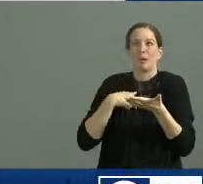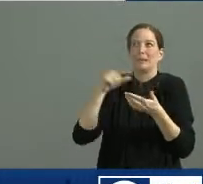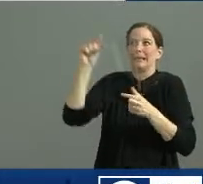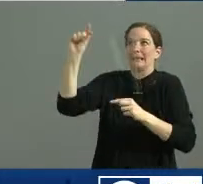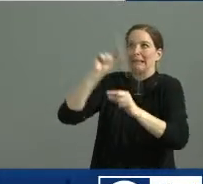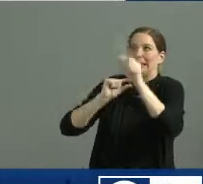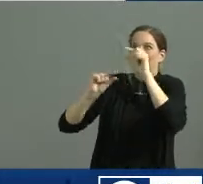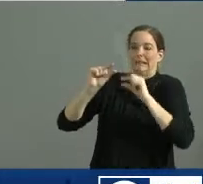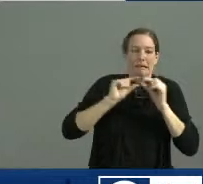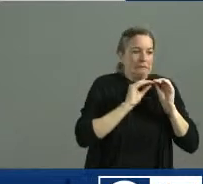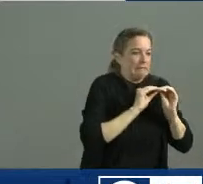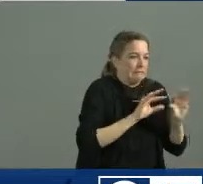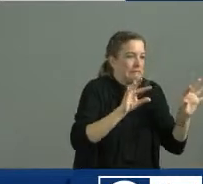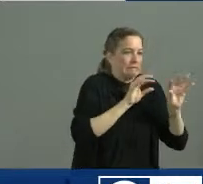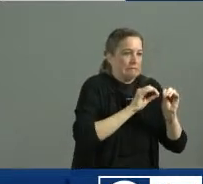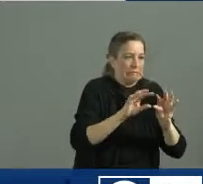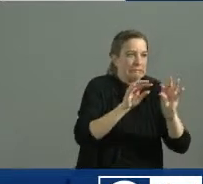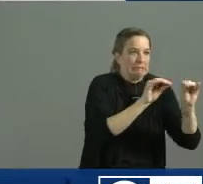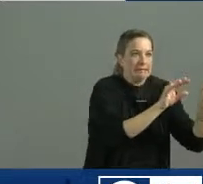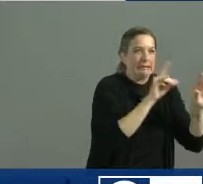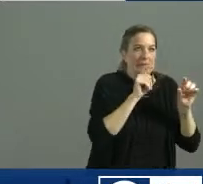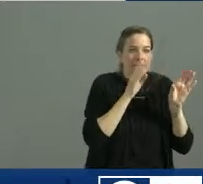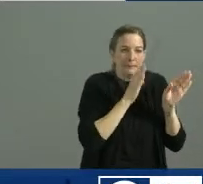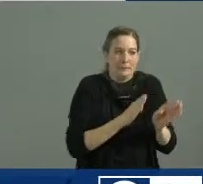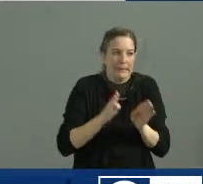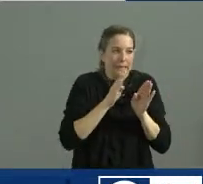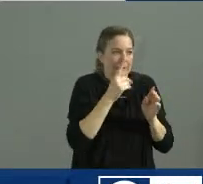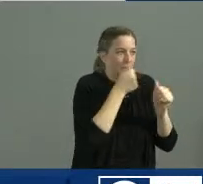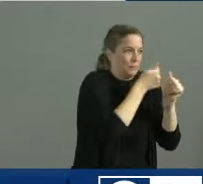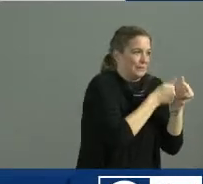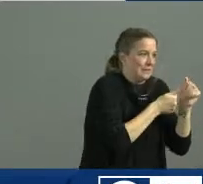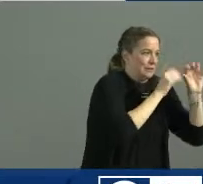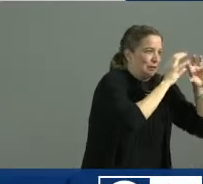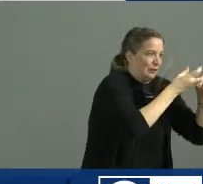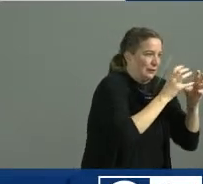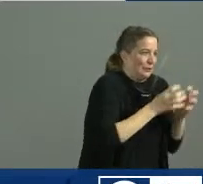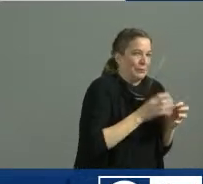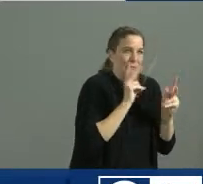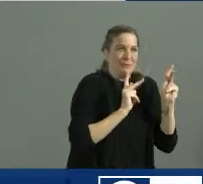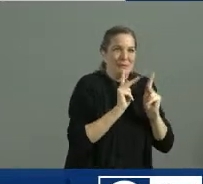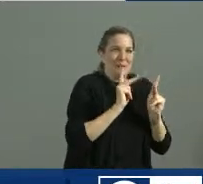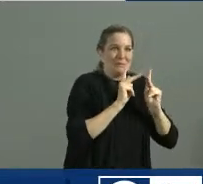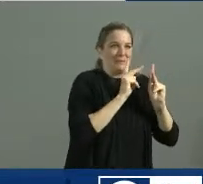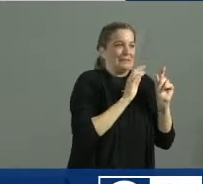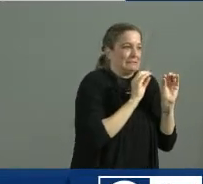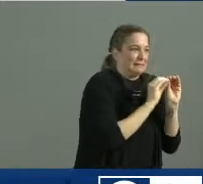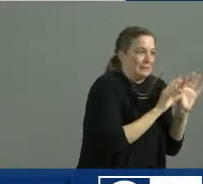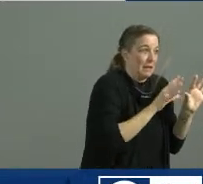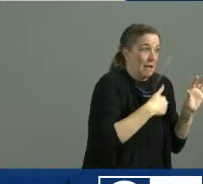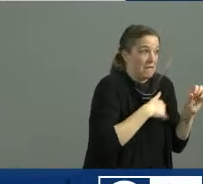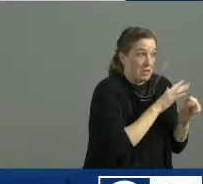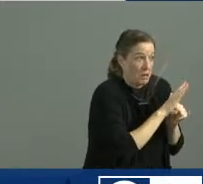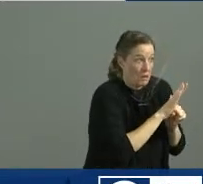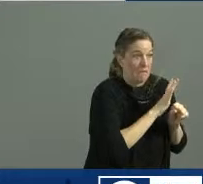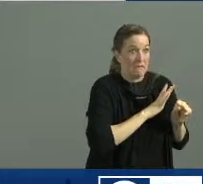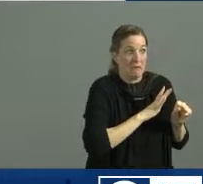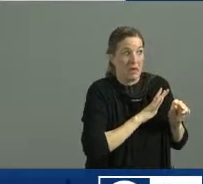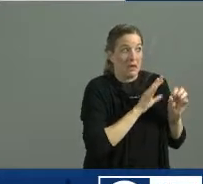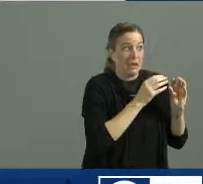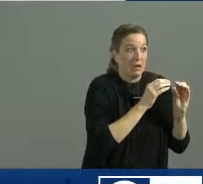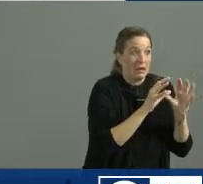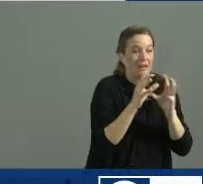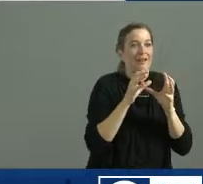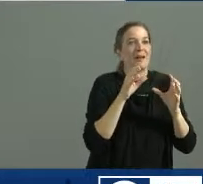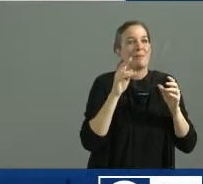for the CDC plan or partnership so that those long-term care providers can have enough for the next few weeks. That dwindles down the supply